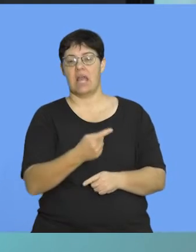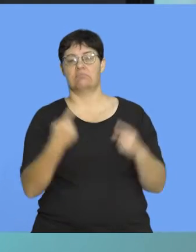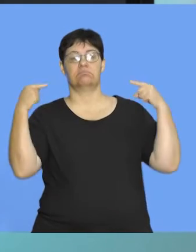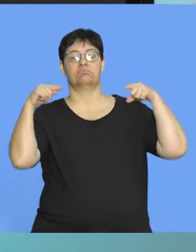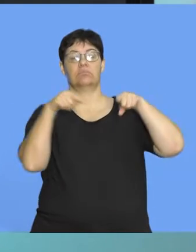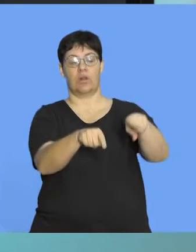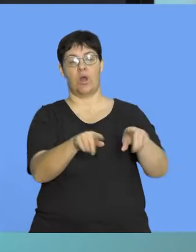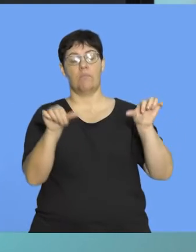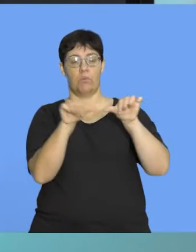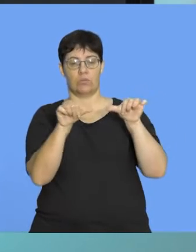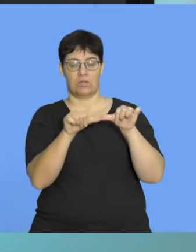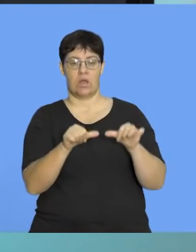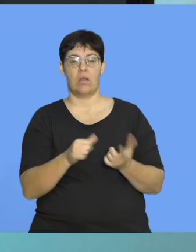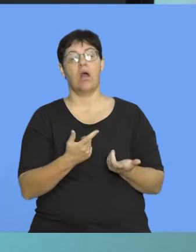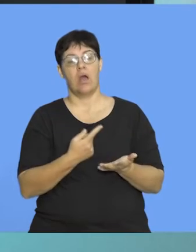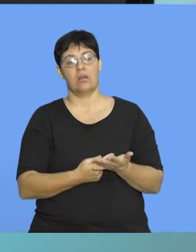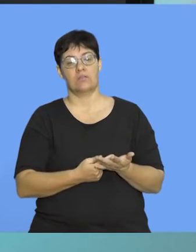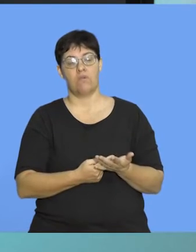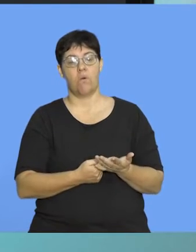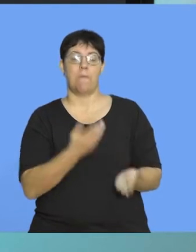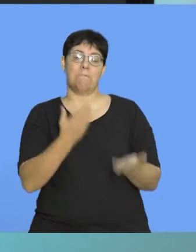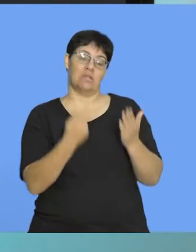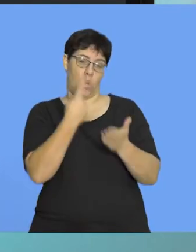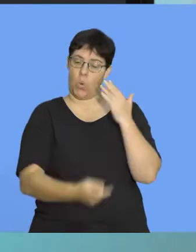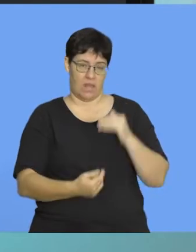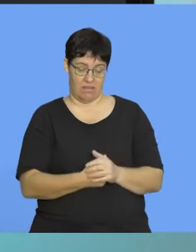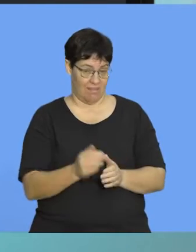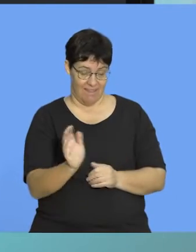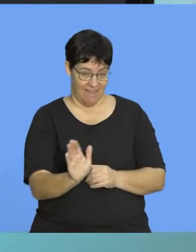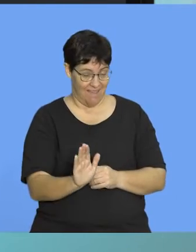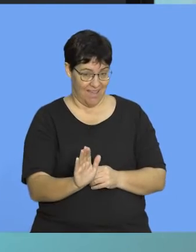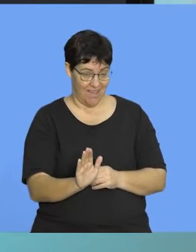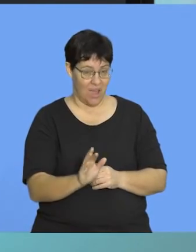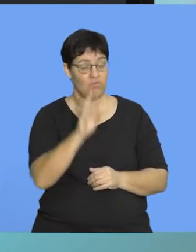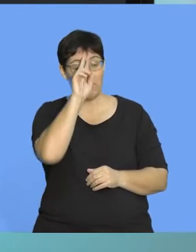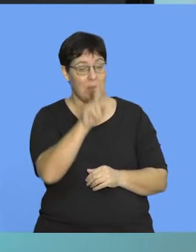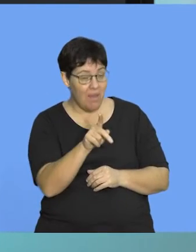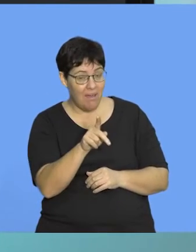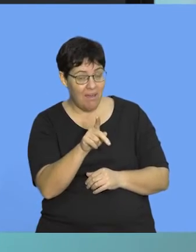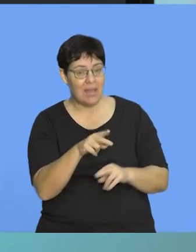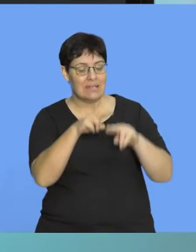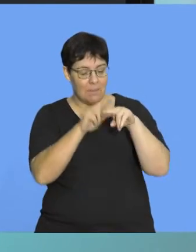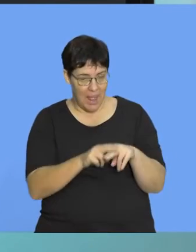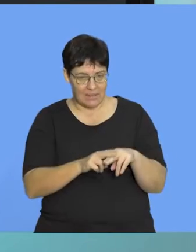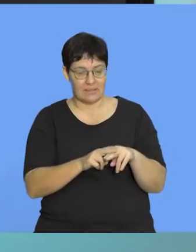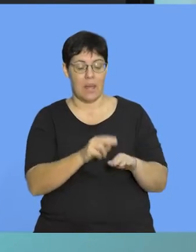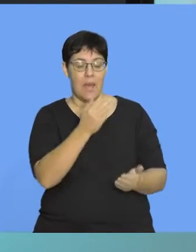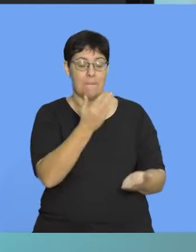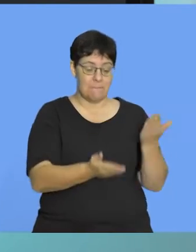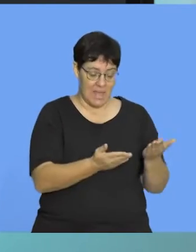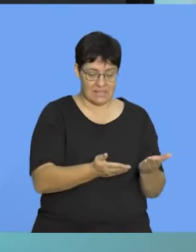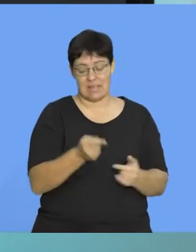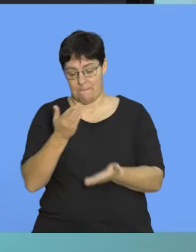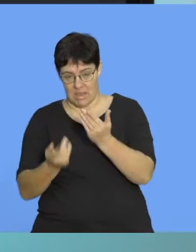directly proportional just to mass. Remember, I said to you, it depends on both